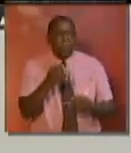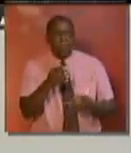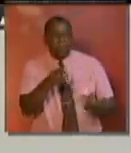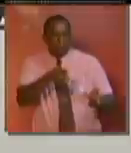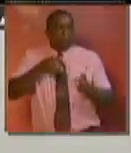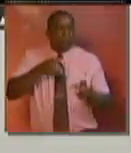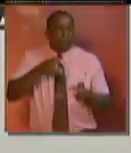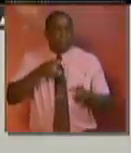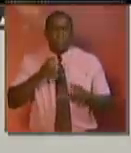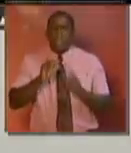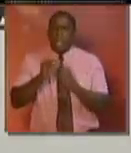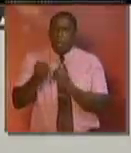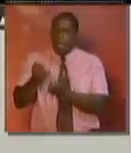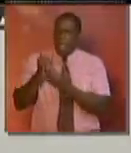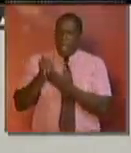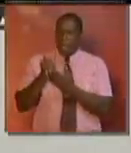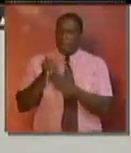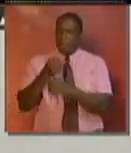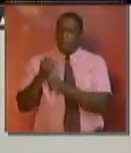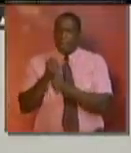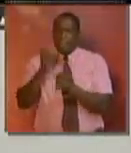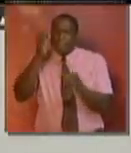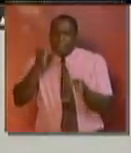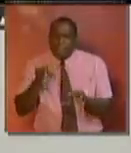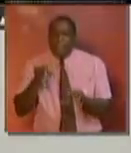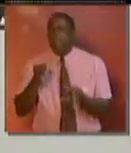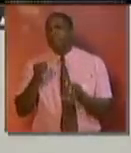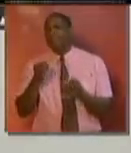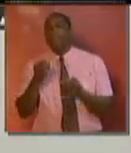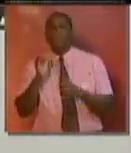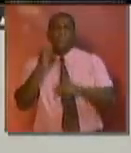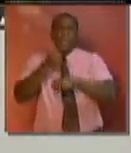national impact, policy decisions, treatment